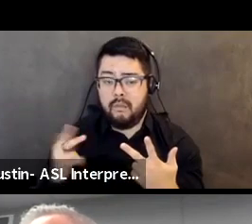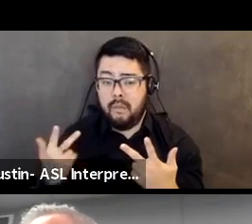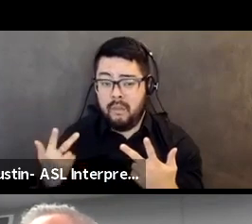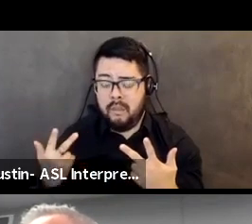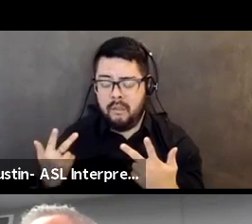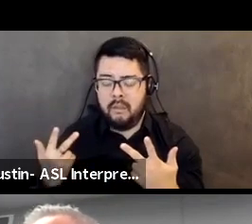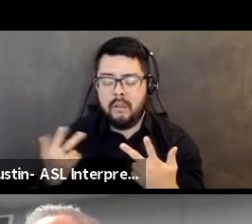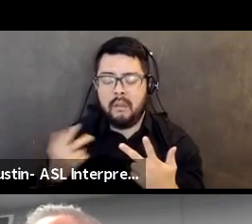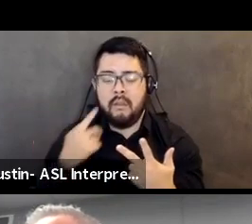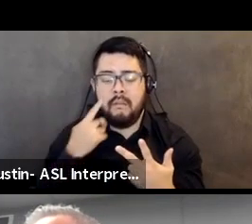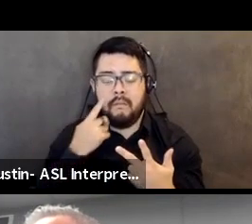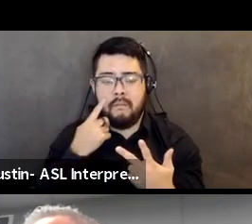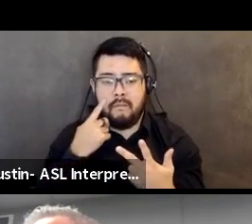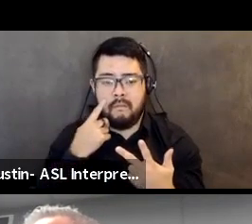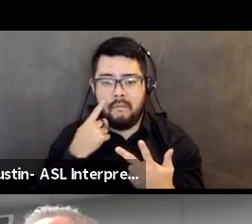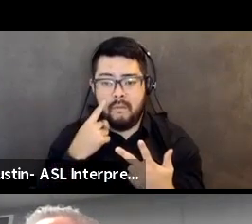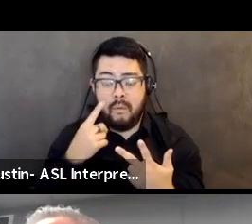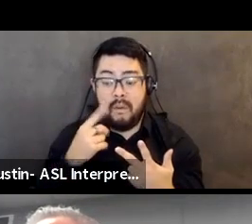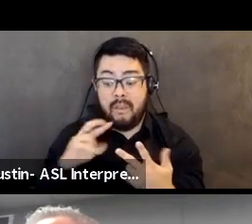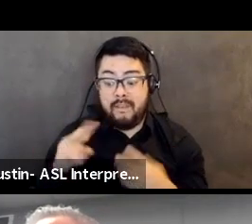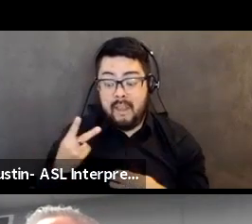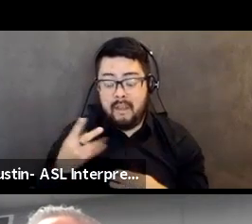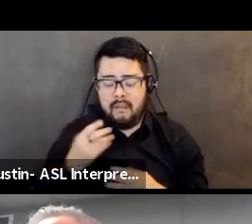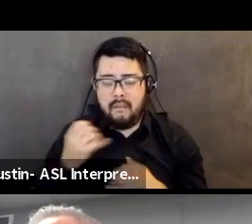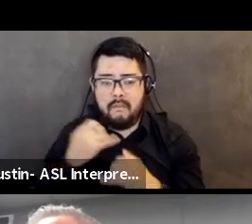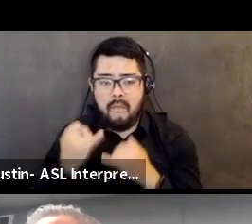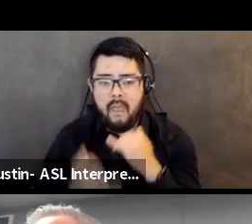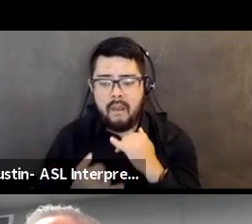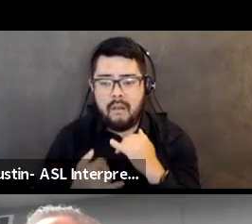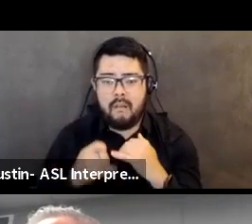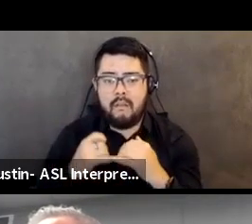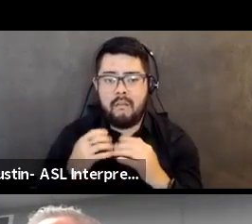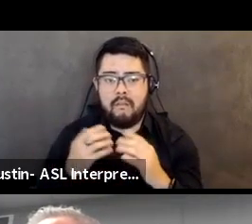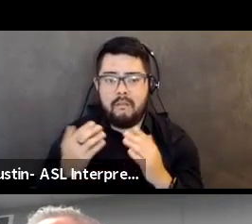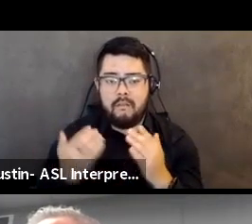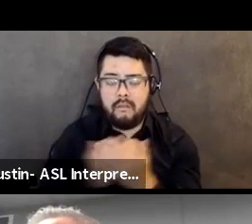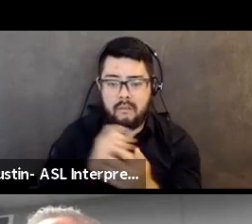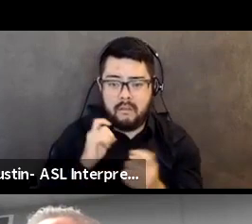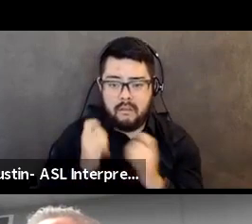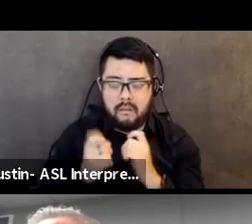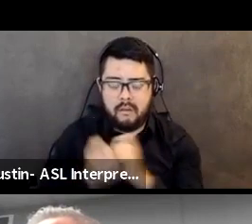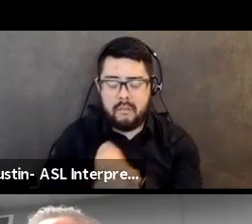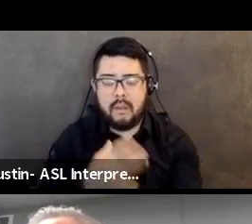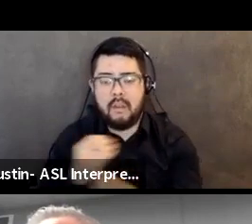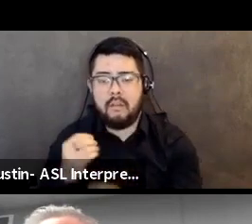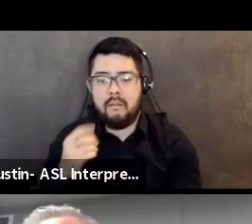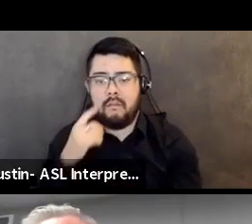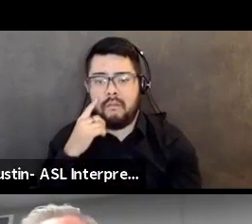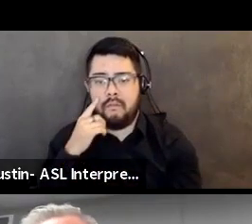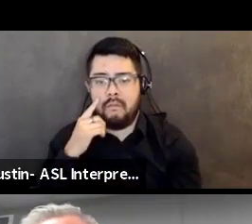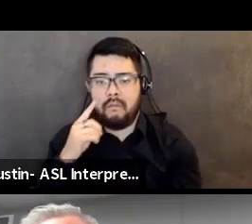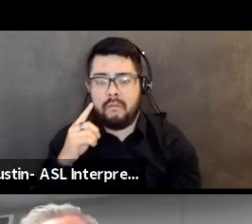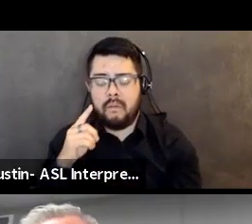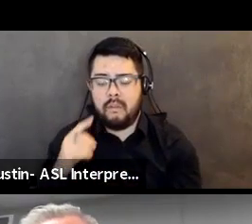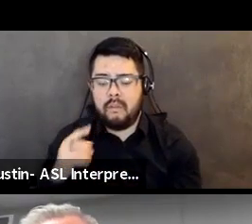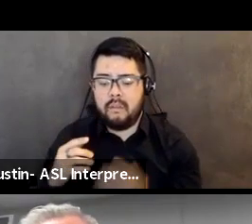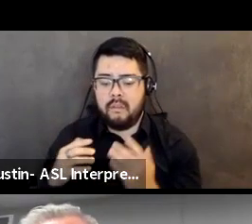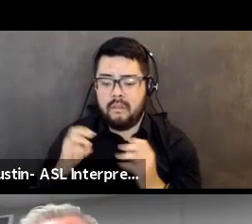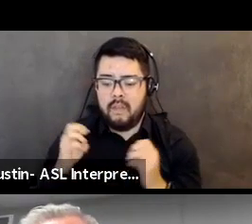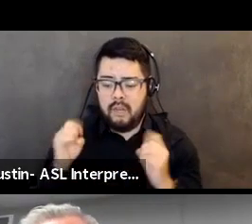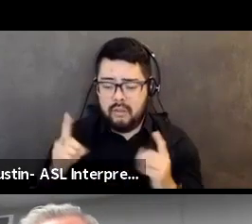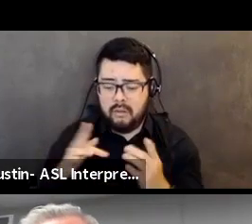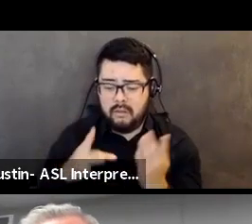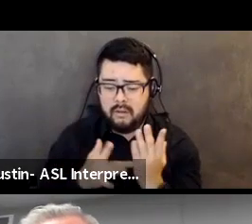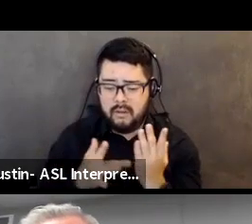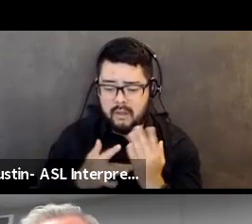for the second and final renewal agreement on the prequal for the educational technology products and this